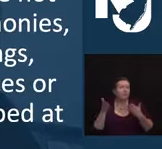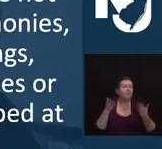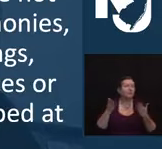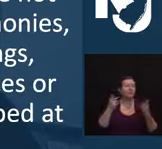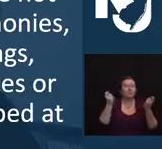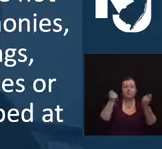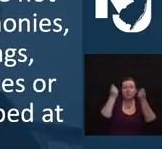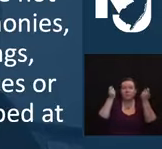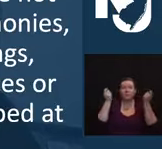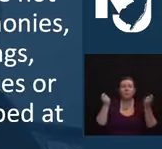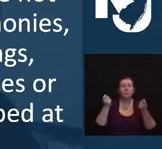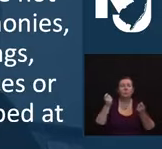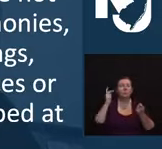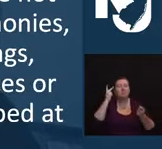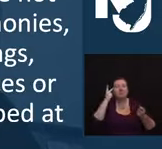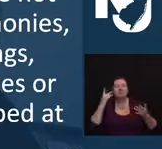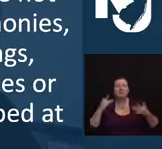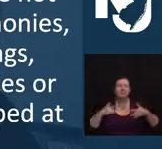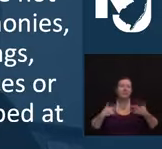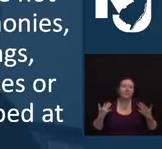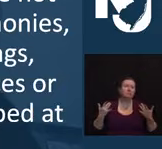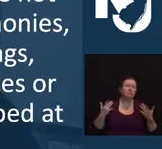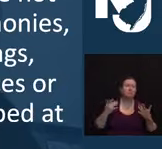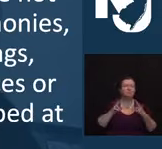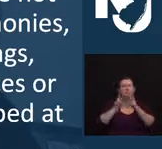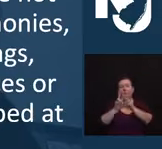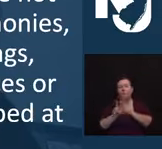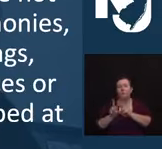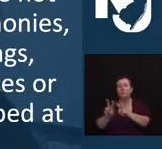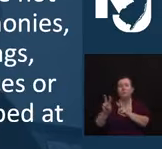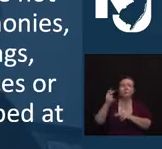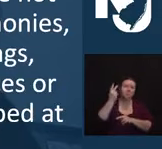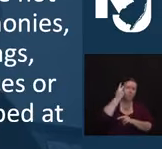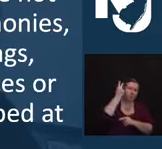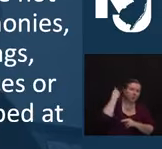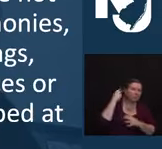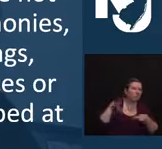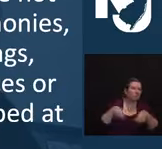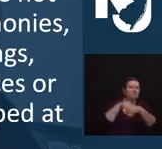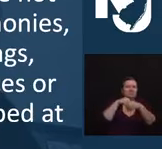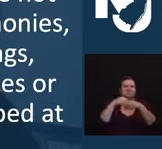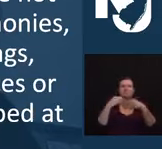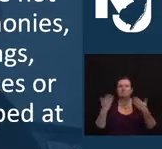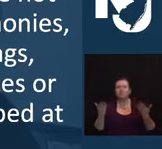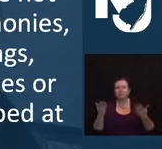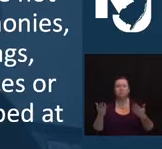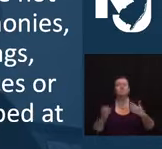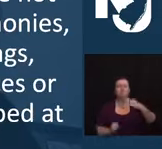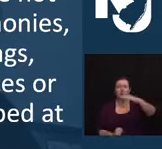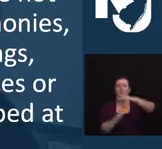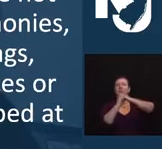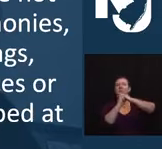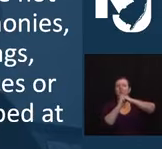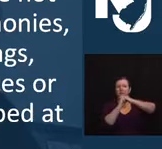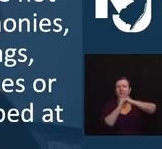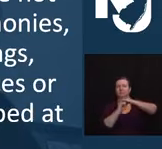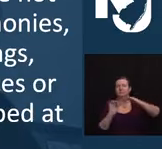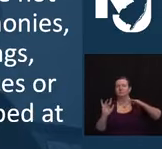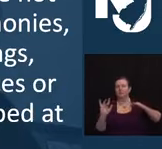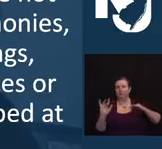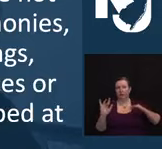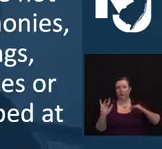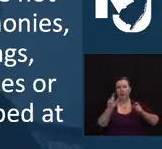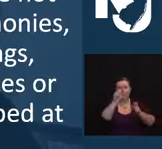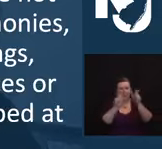political events, weddings, funerals, memorial services, or performances will be capped at 25 individuals. That's up from